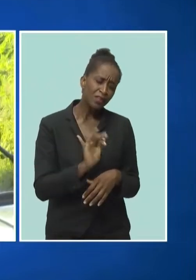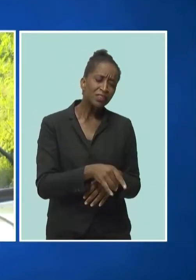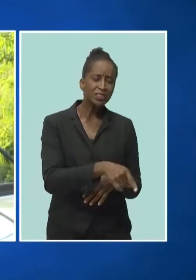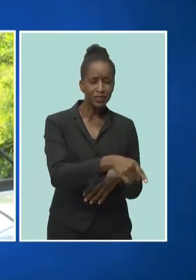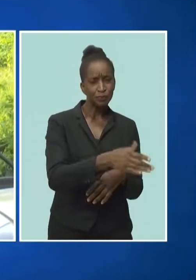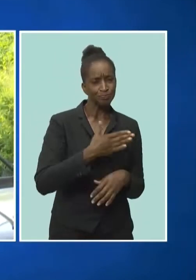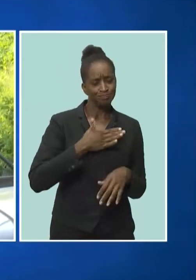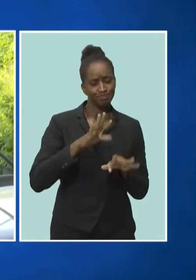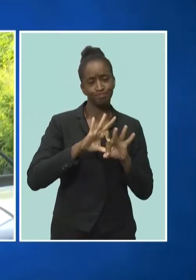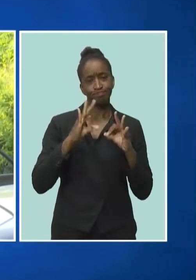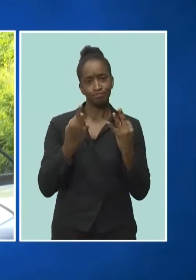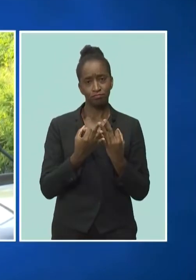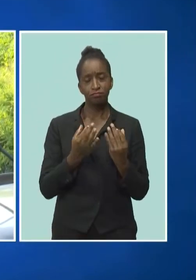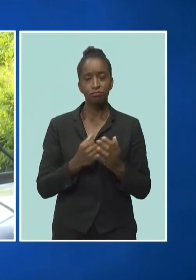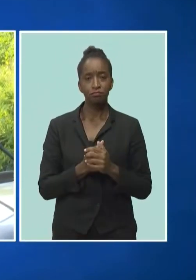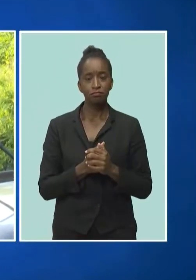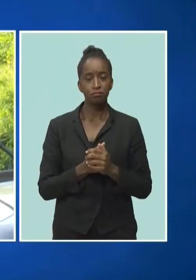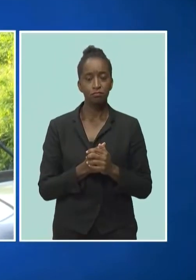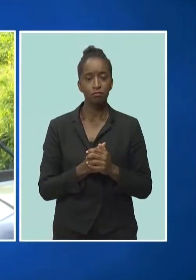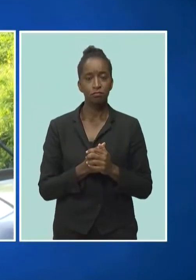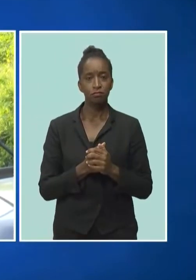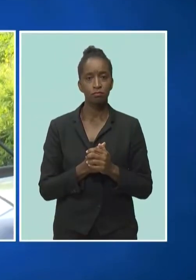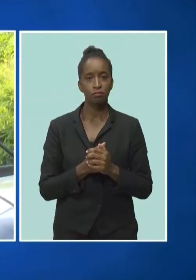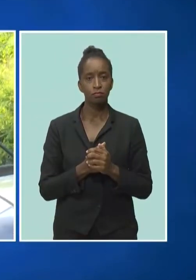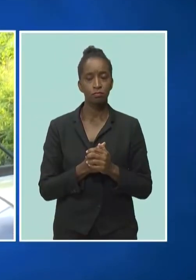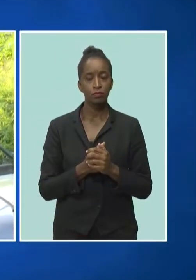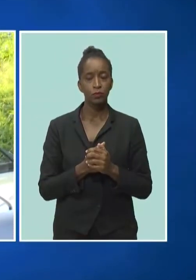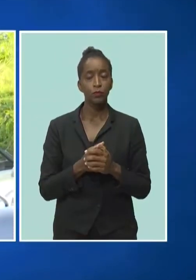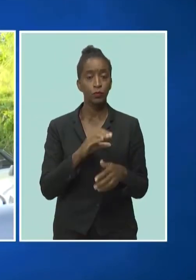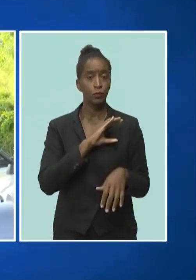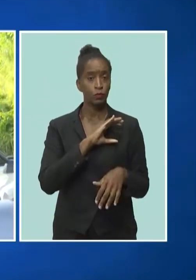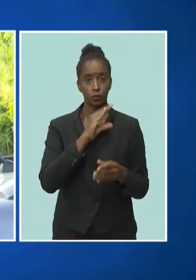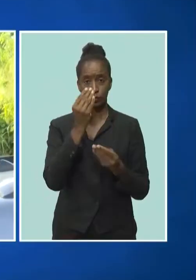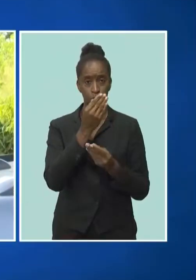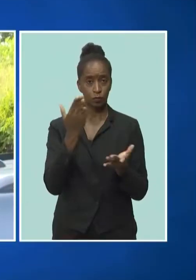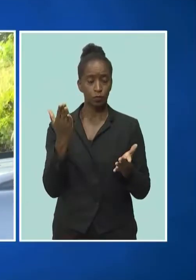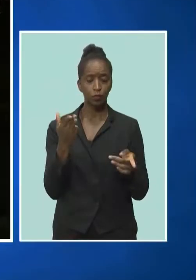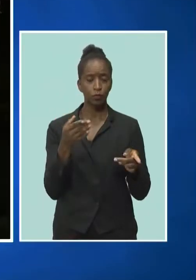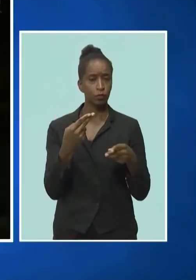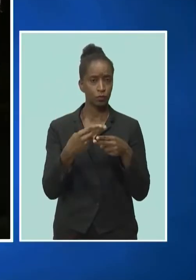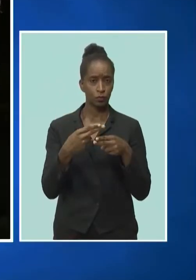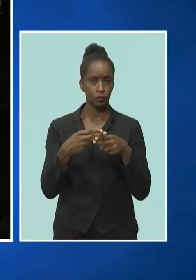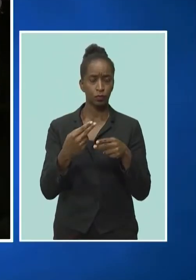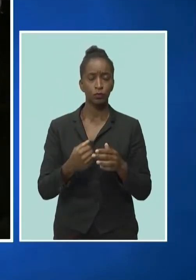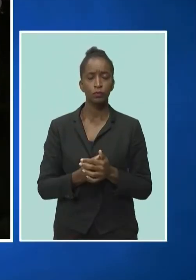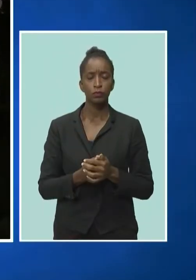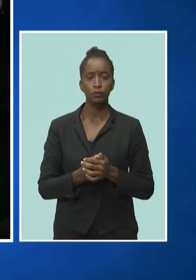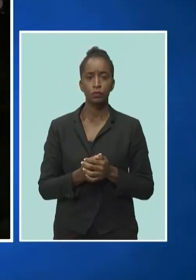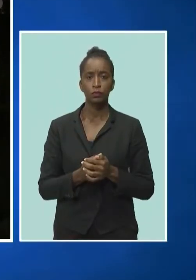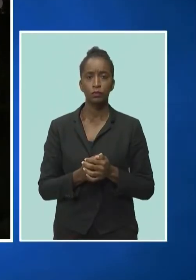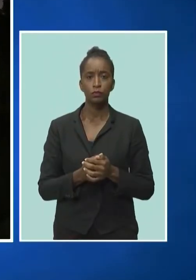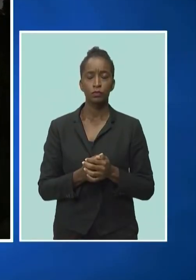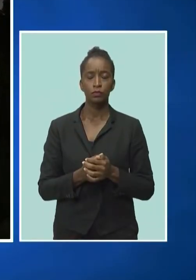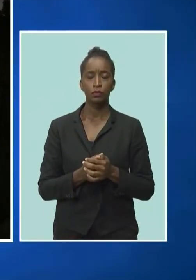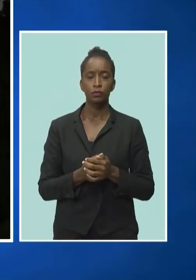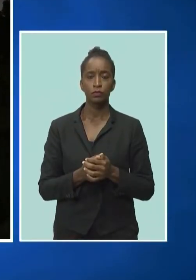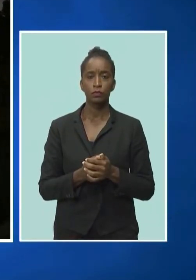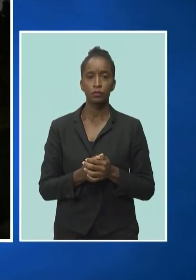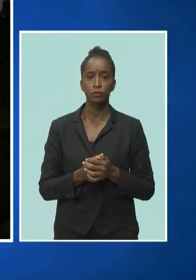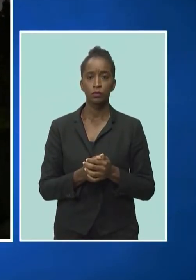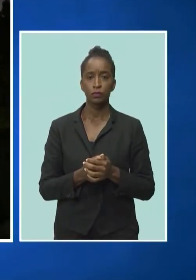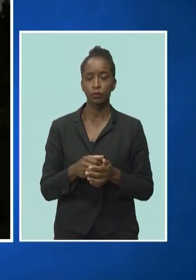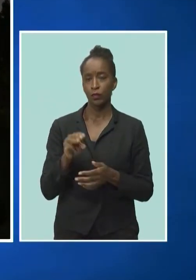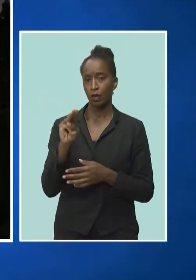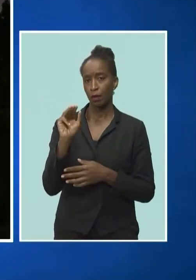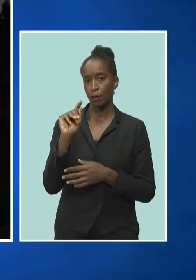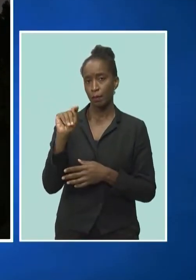Police Inspector Stewart revealed the identity. We have identified the body to be